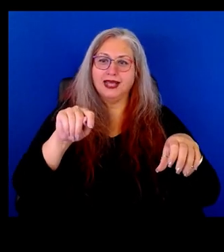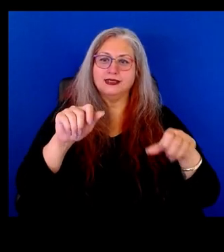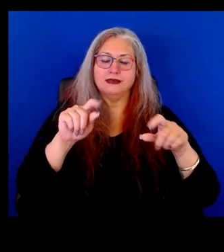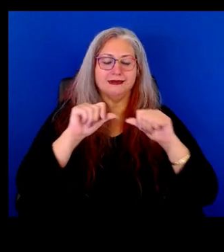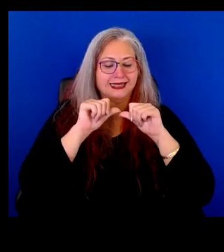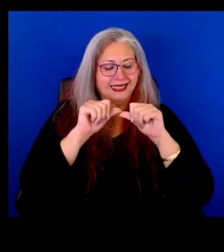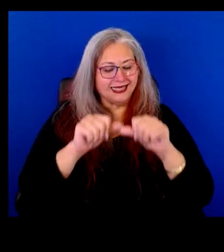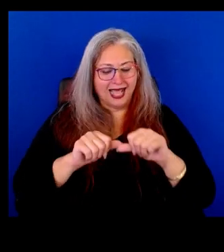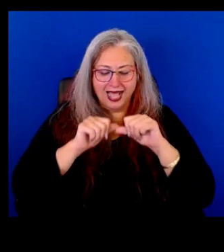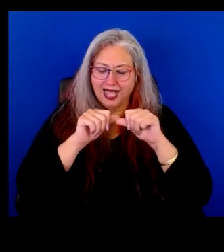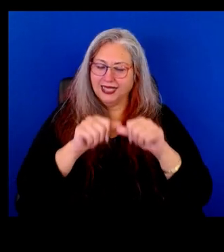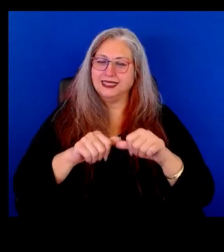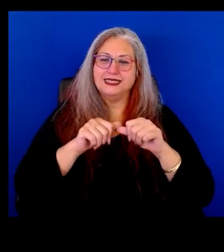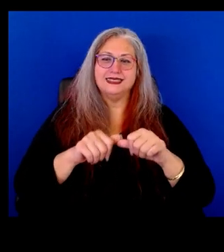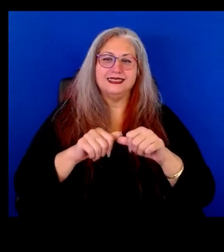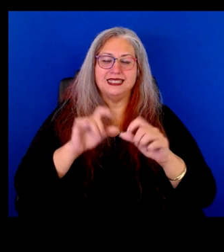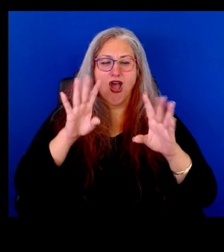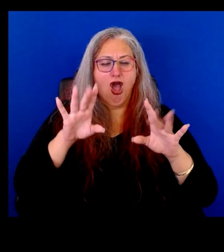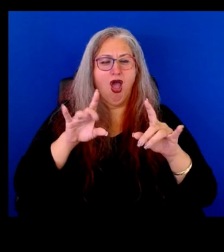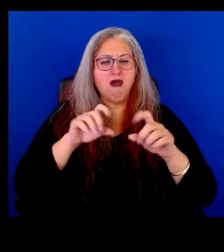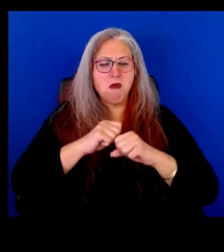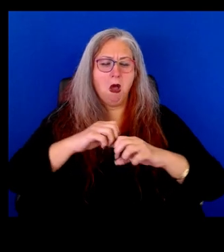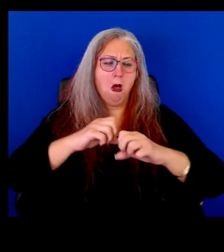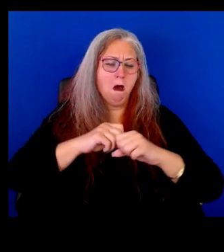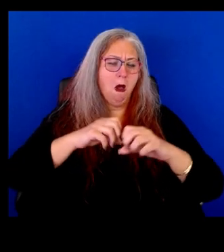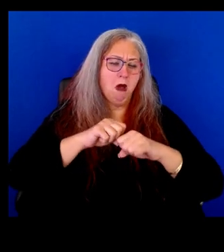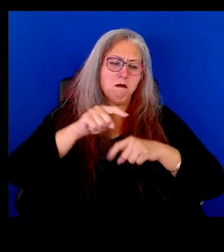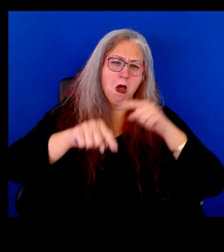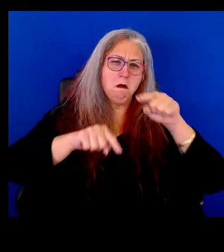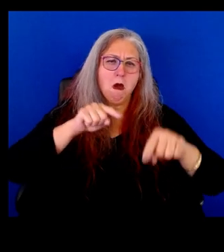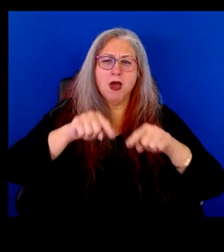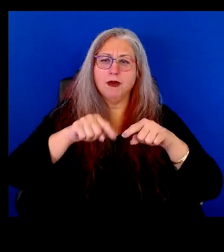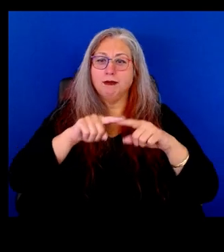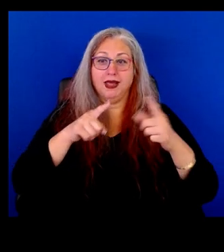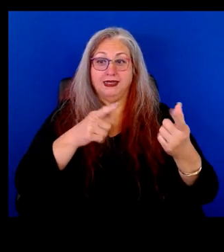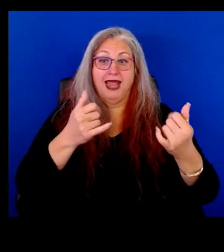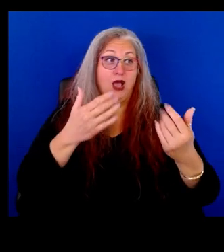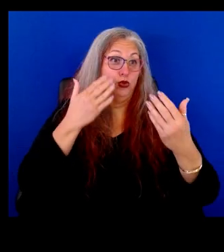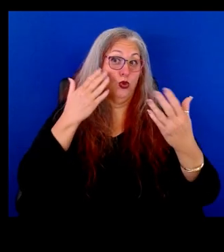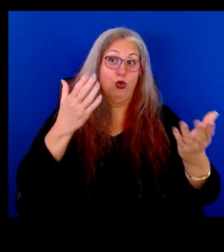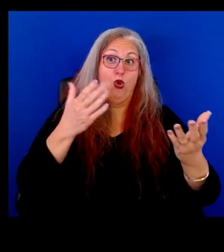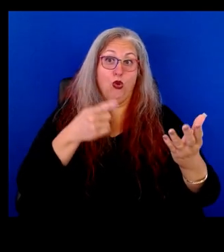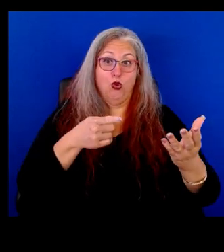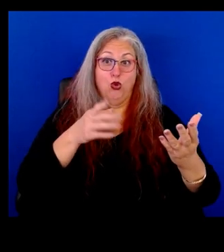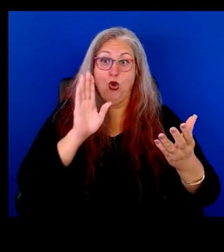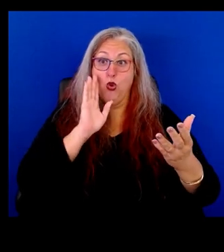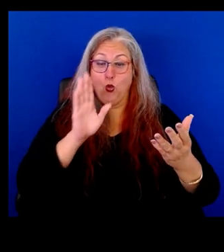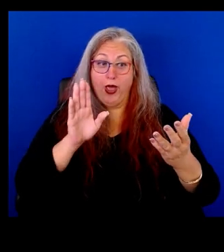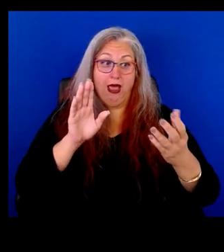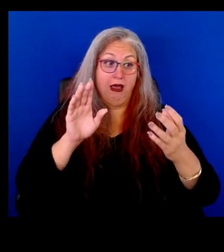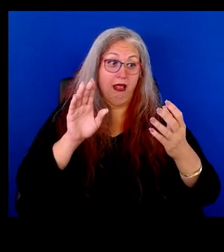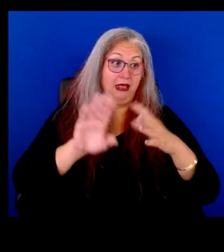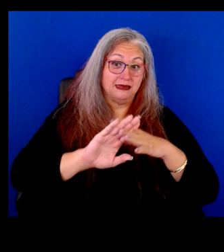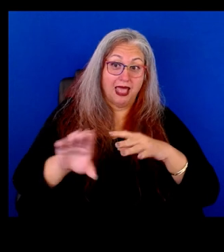with constant ruthless shelling. And she doesn't know if they're going to be able